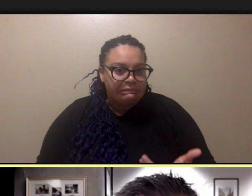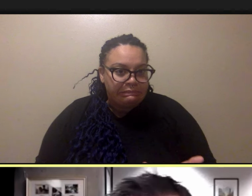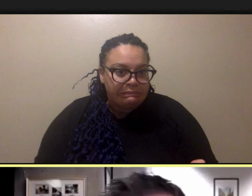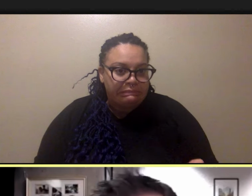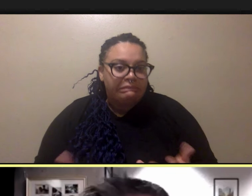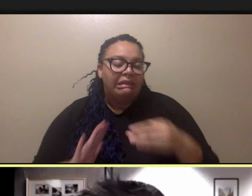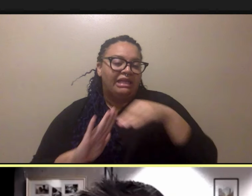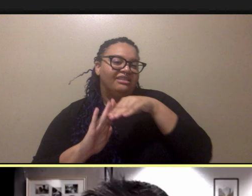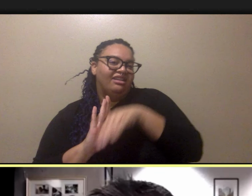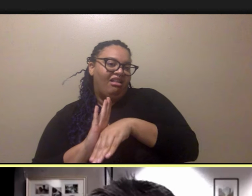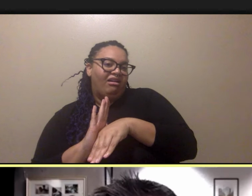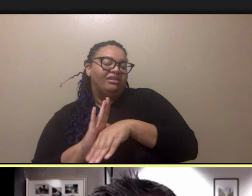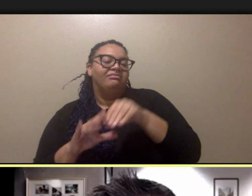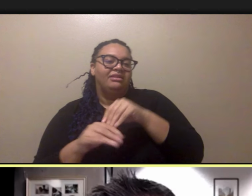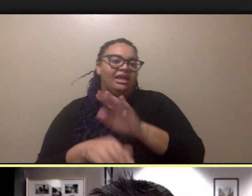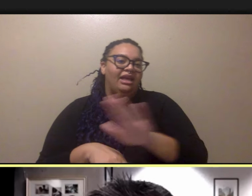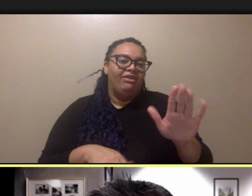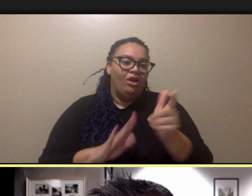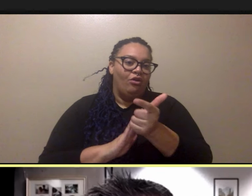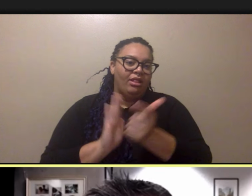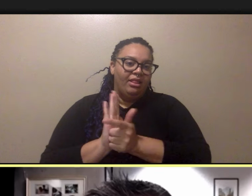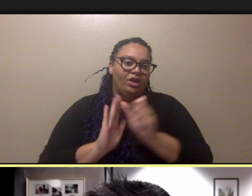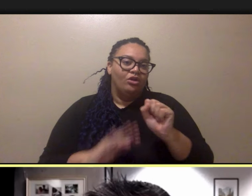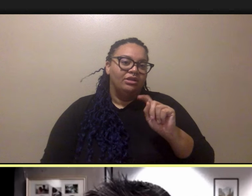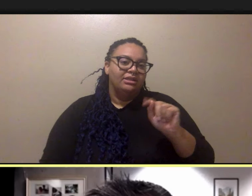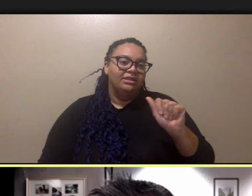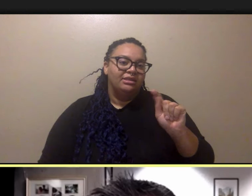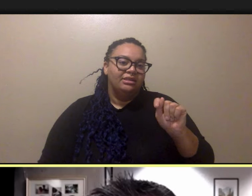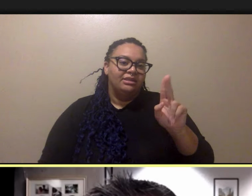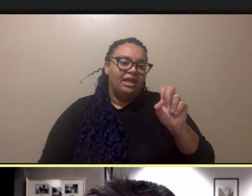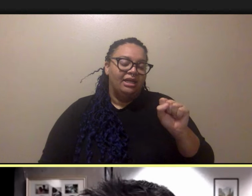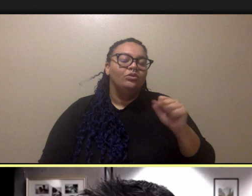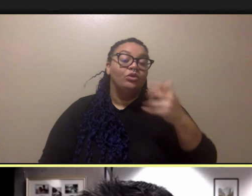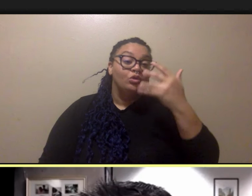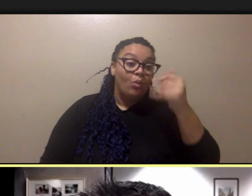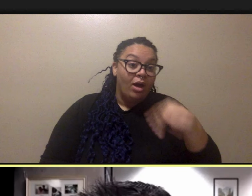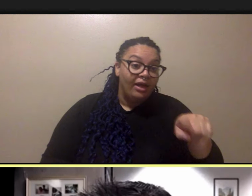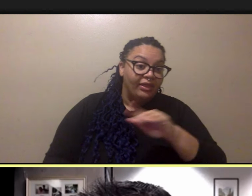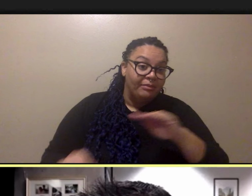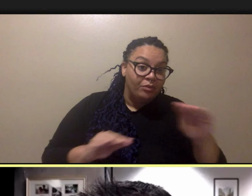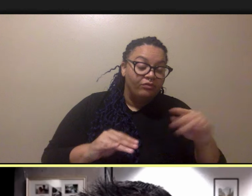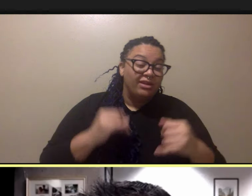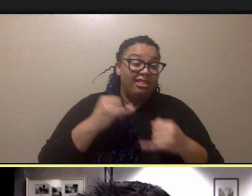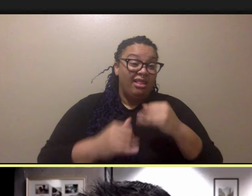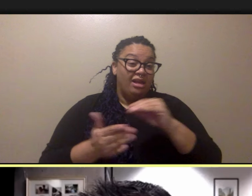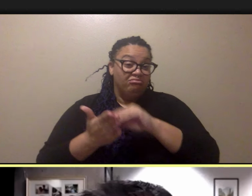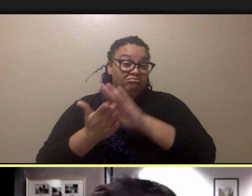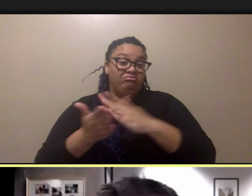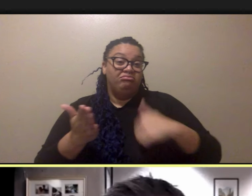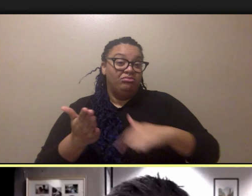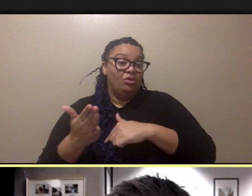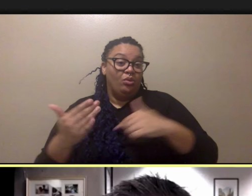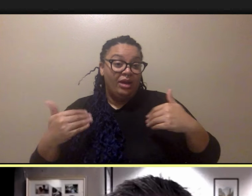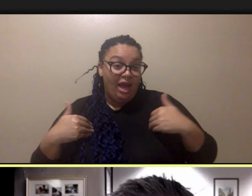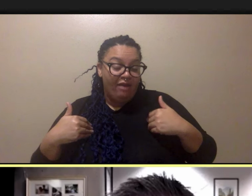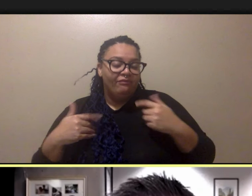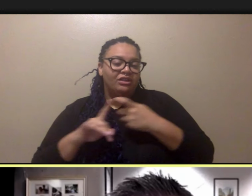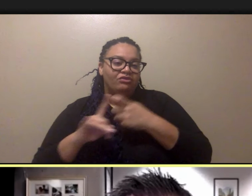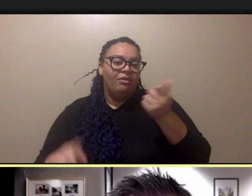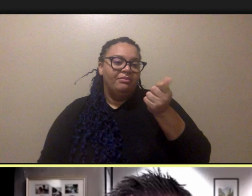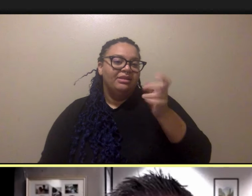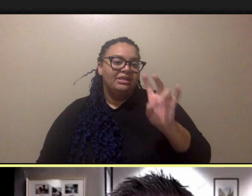decline in their legal status, which is why they moved. The last records we have of his family come from about the 1730s, when they were